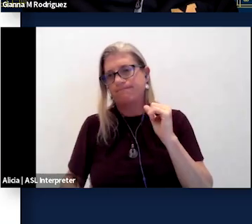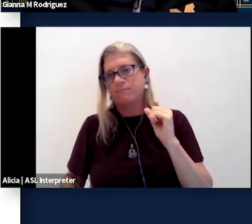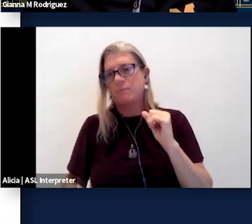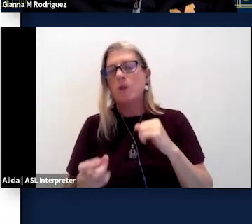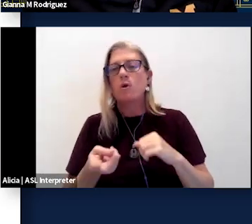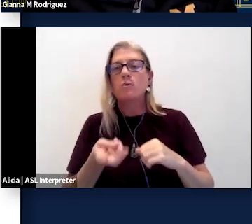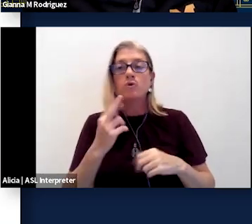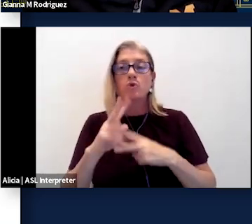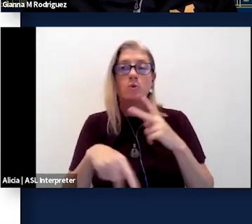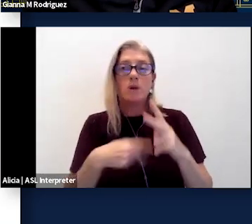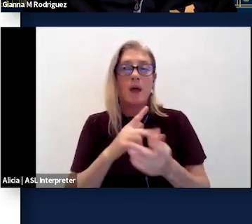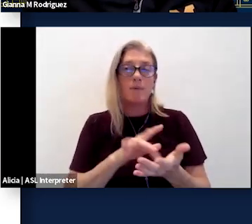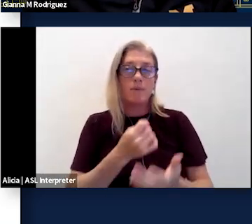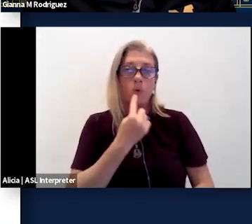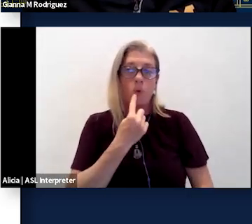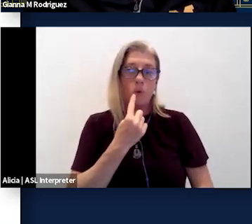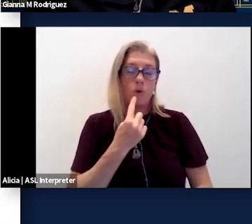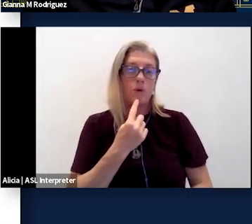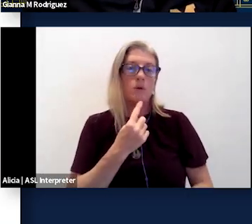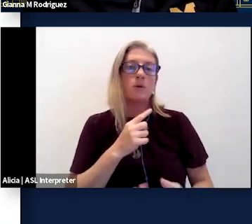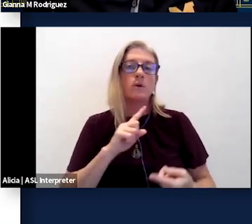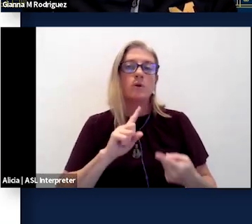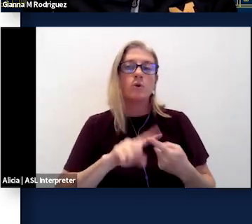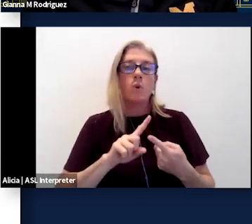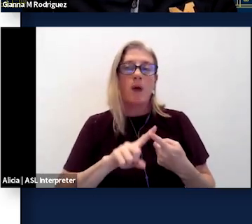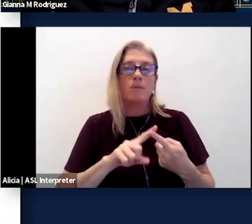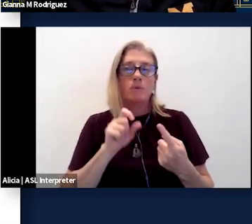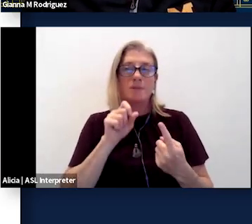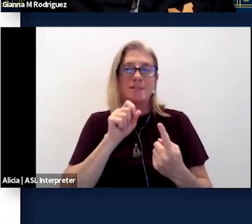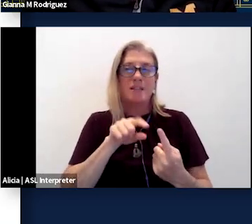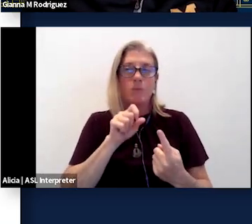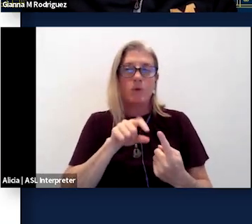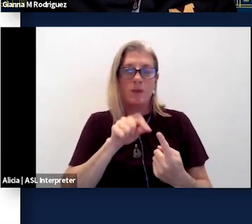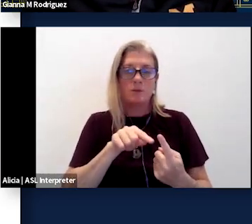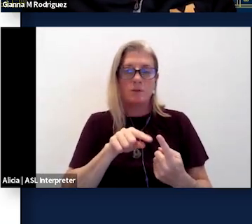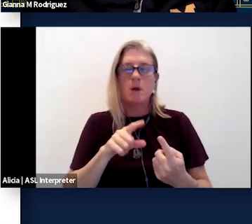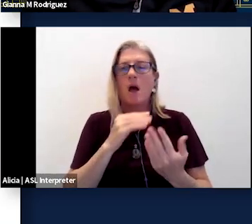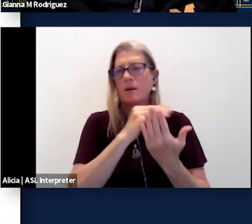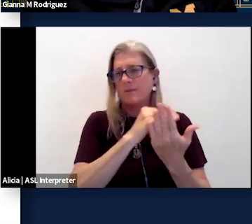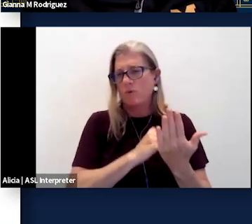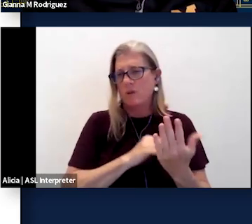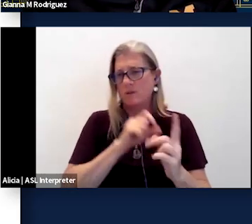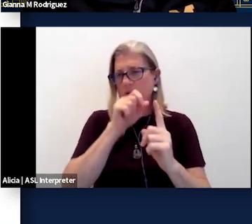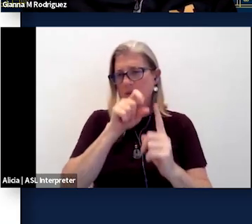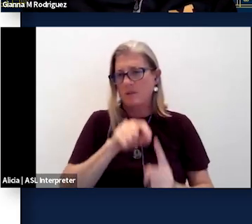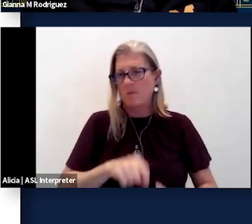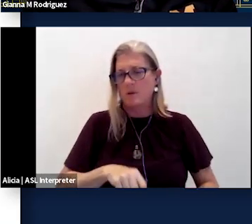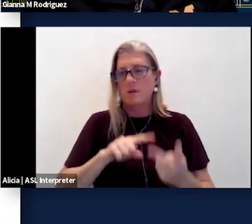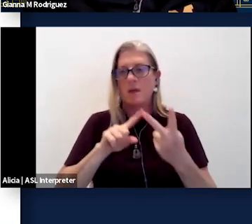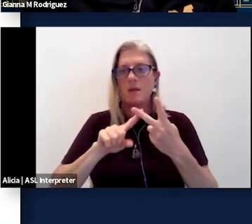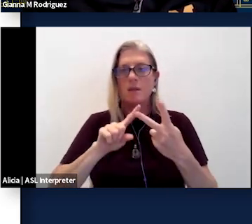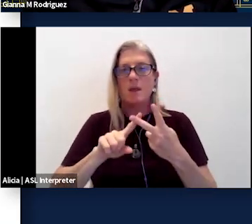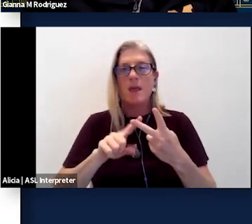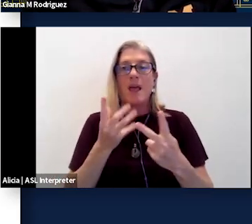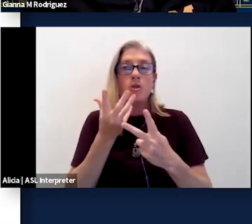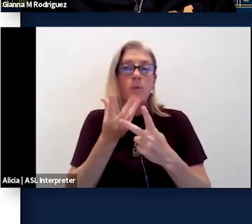of oral medications. You have what you call the stimulants, and I'll give you a list of stimulants, and you also have the